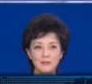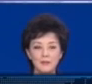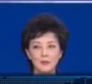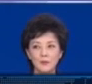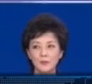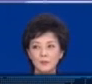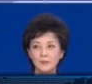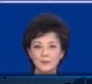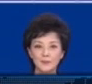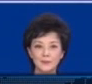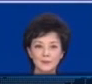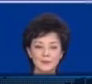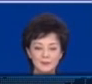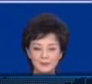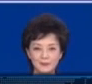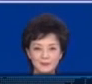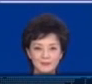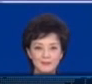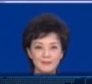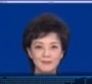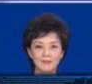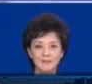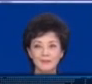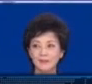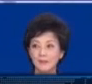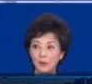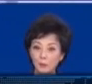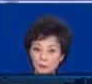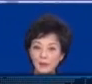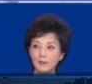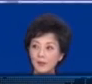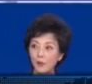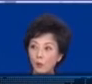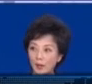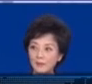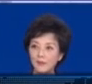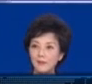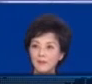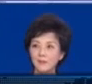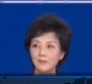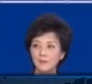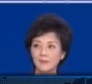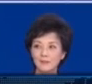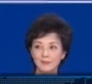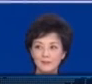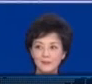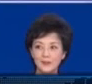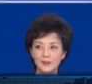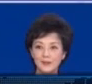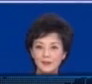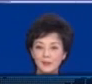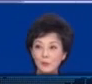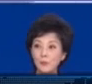This is are credited to the well function of the TCM. As you focus on the function